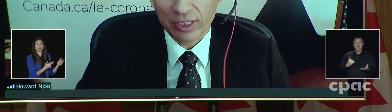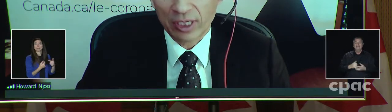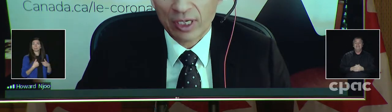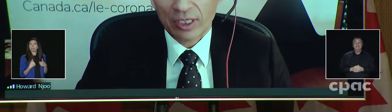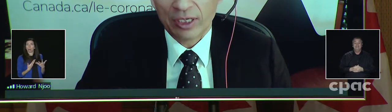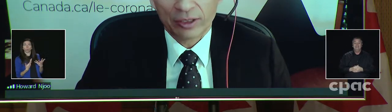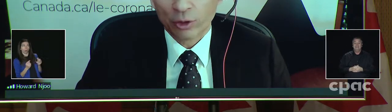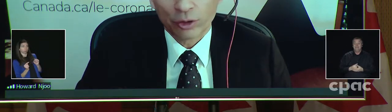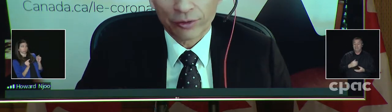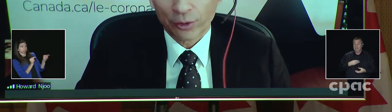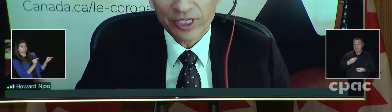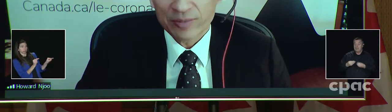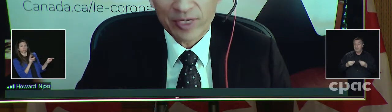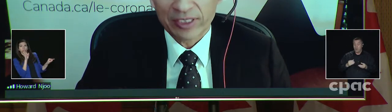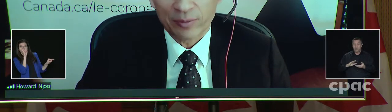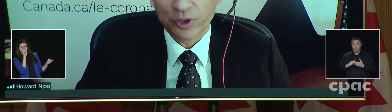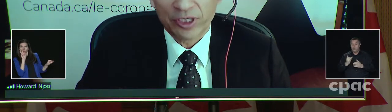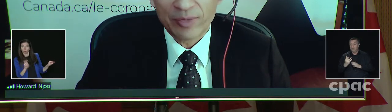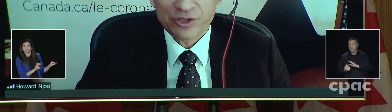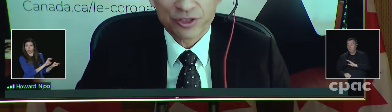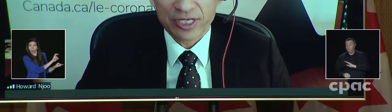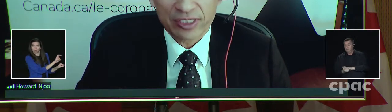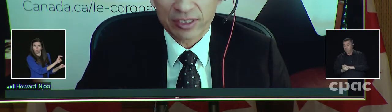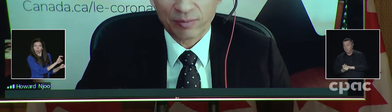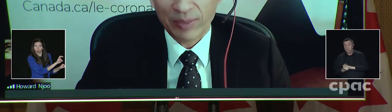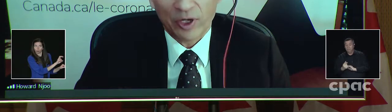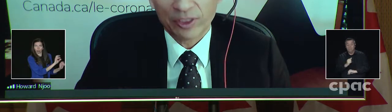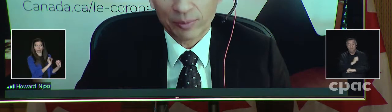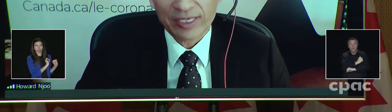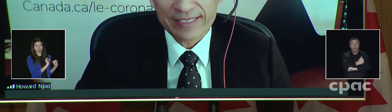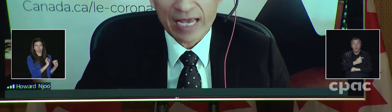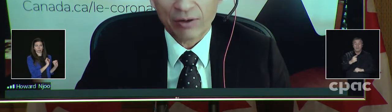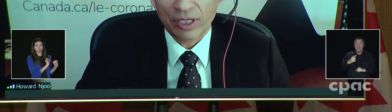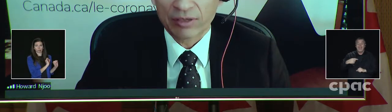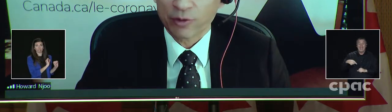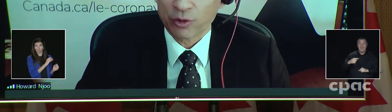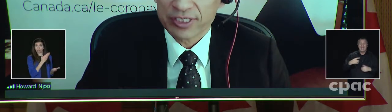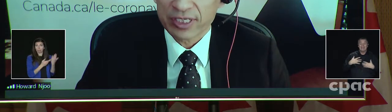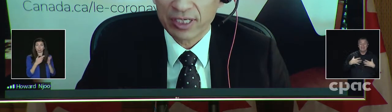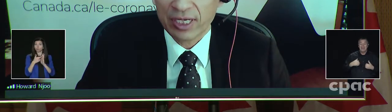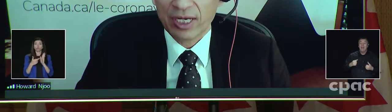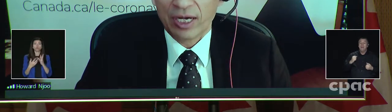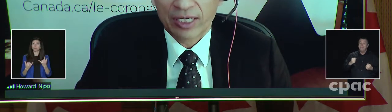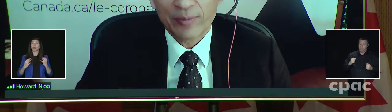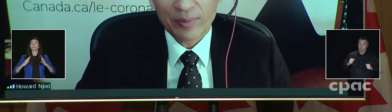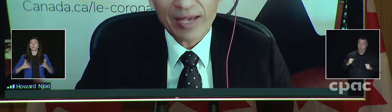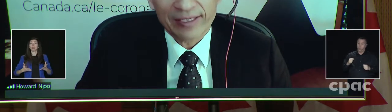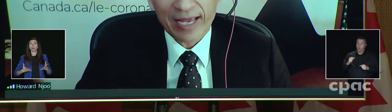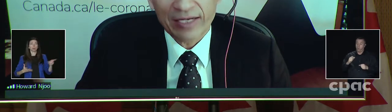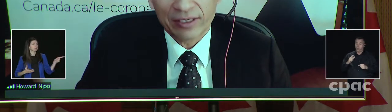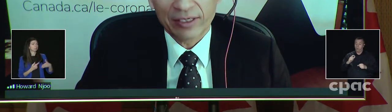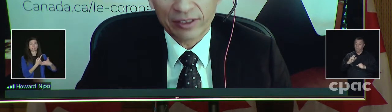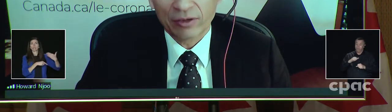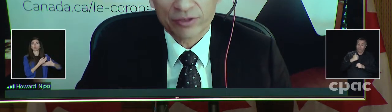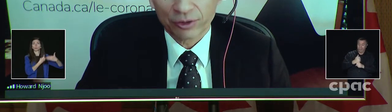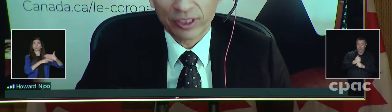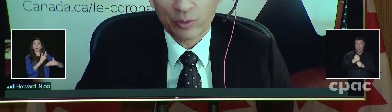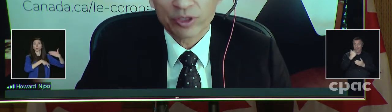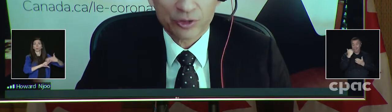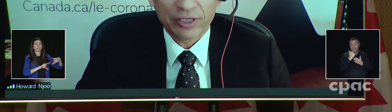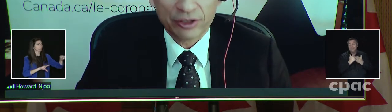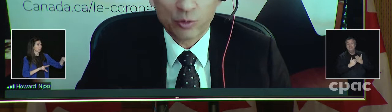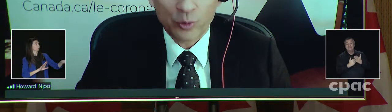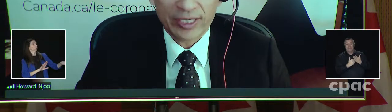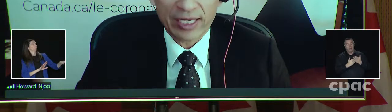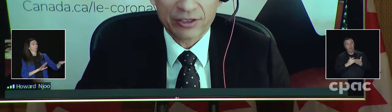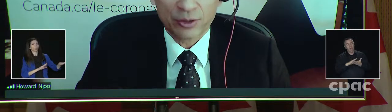then the local authorities might put in measures that maybe aren't in place now. And of course, coming back to Canada, certainly we're